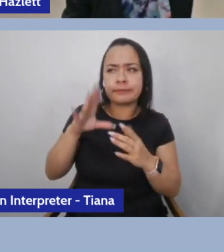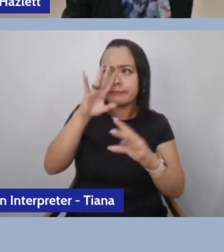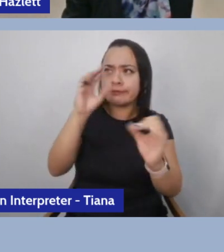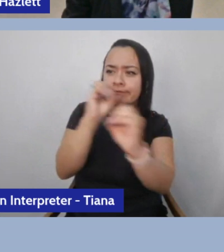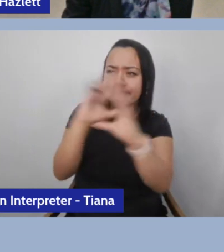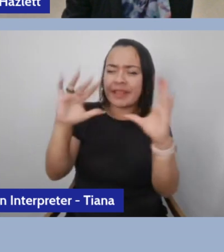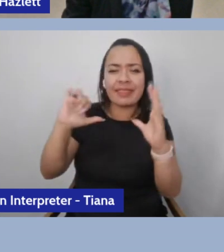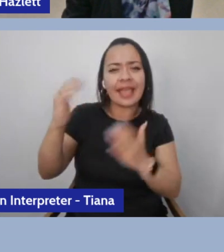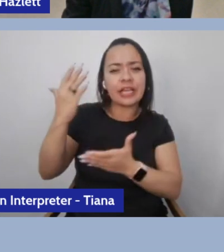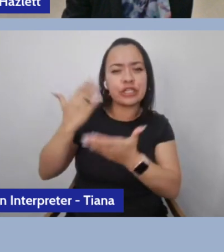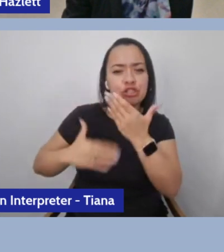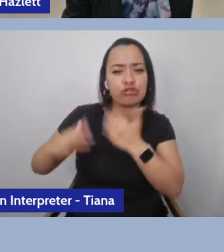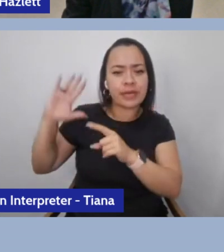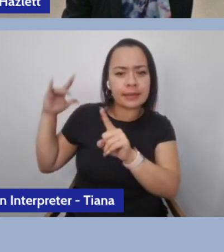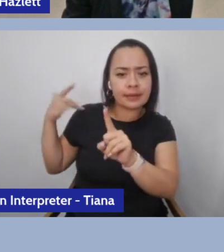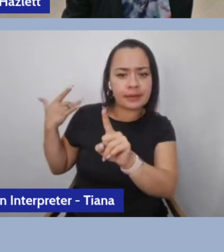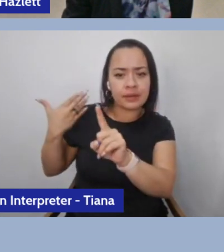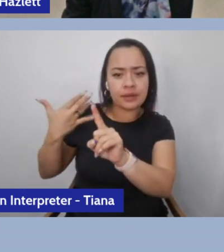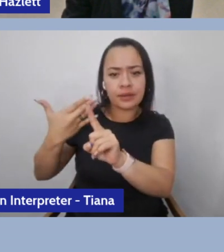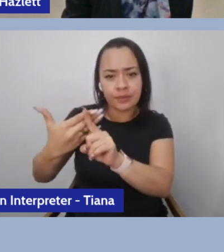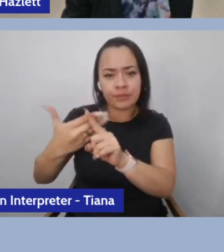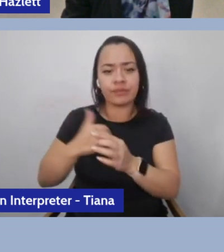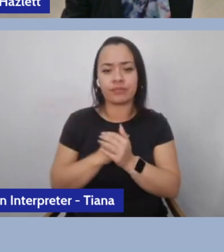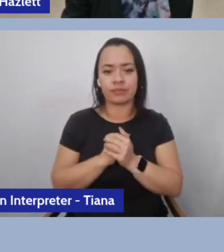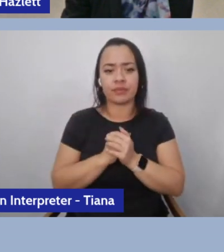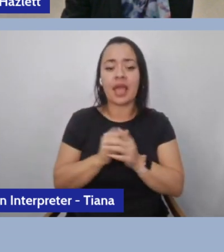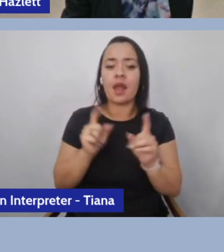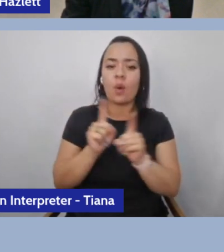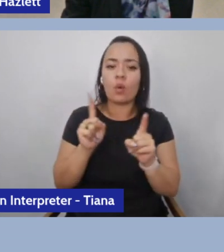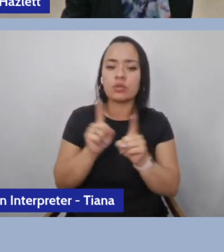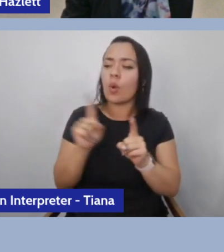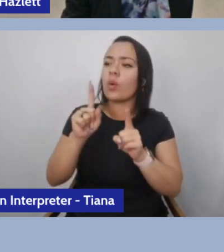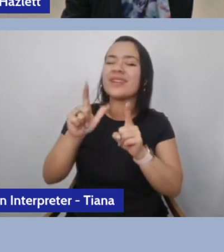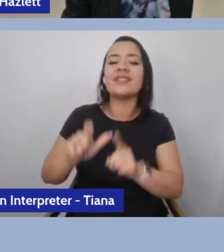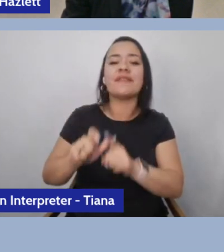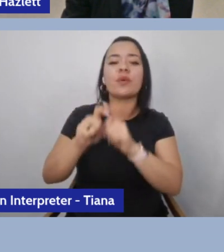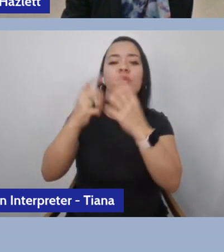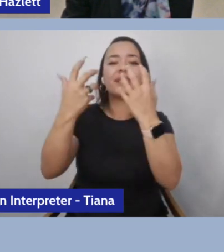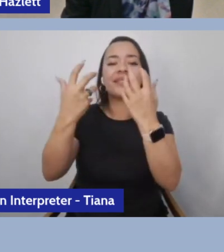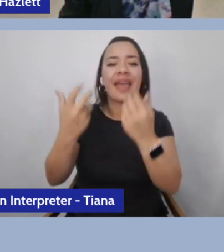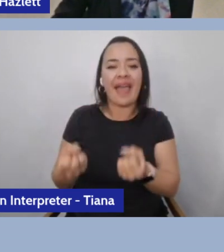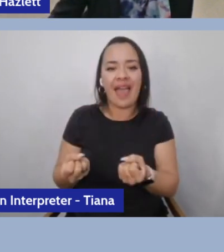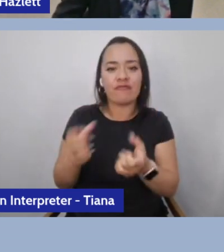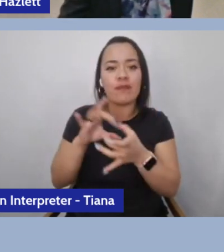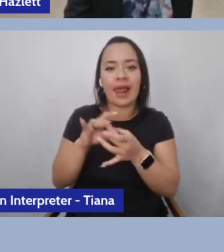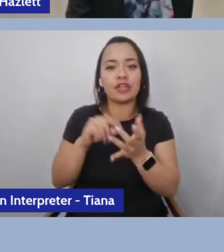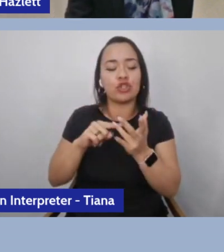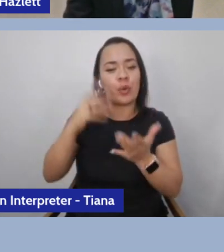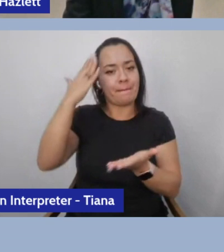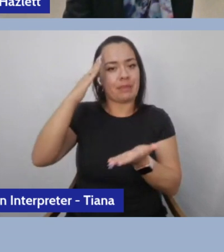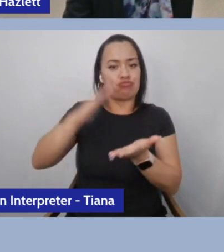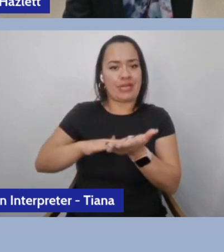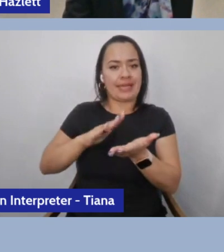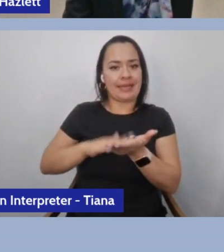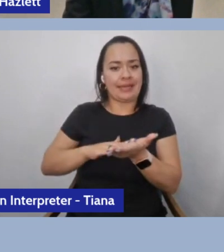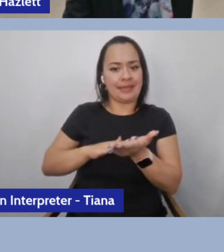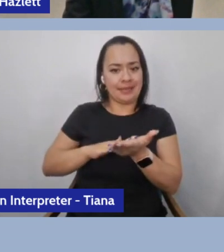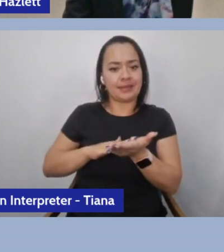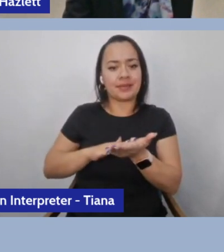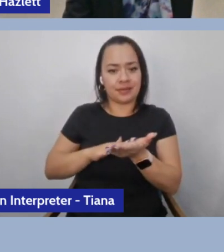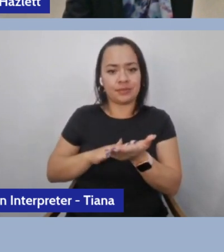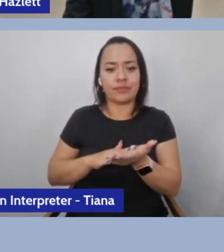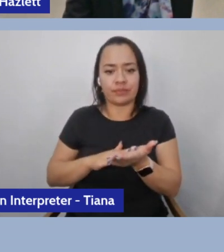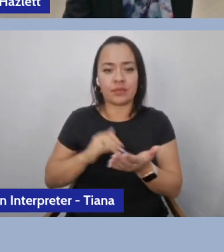the difficulties in terms of memory and thinking that they may be encountering. So that is, I guess, a window through